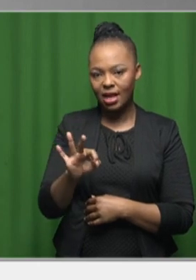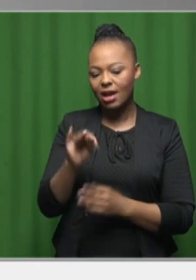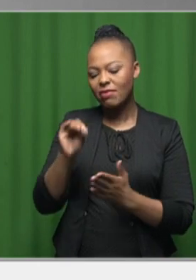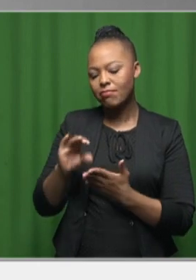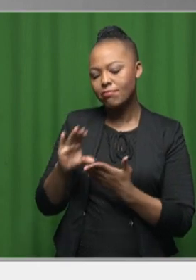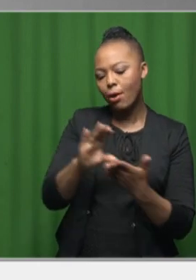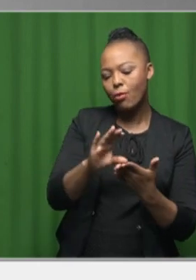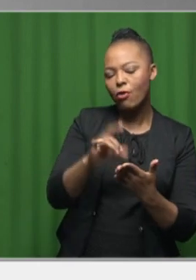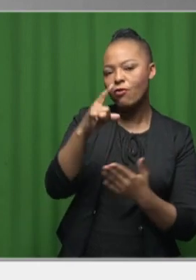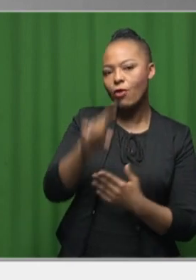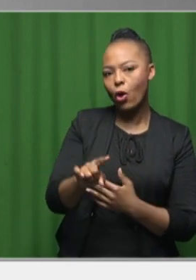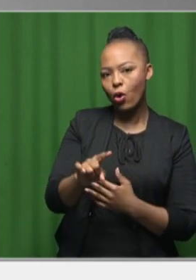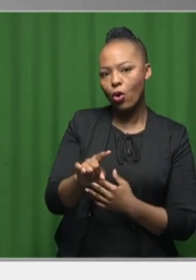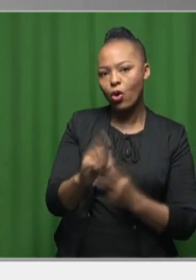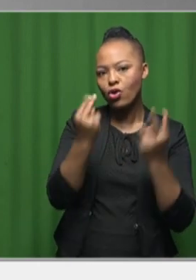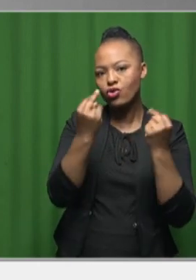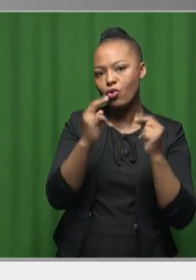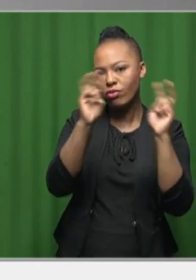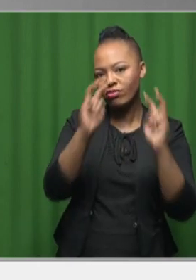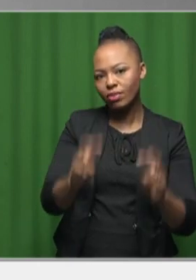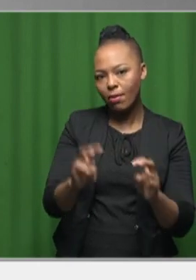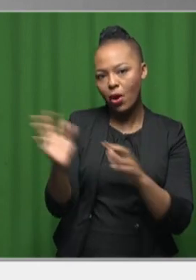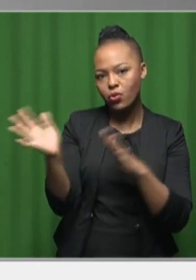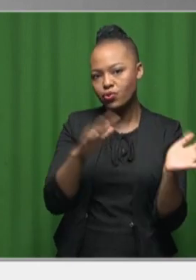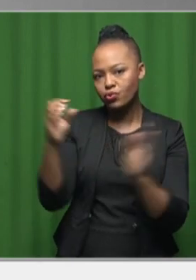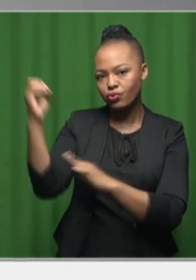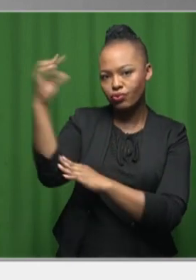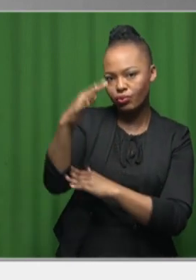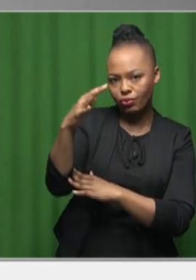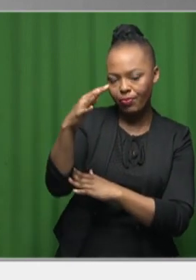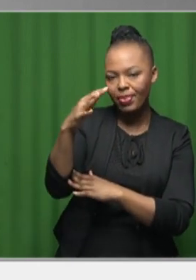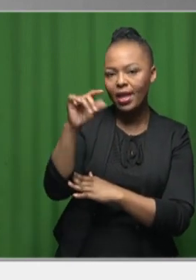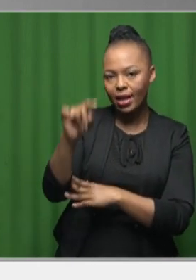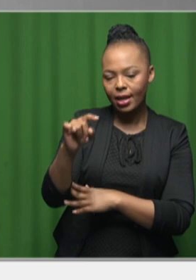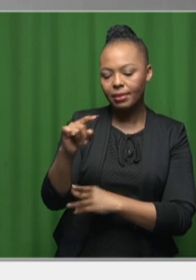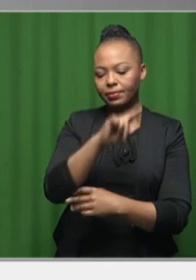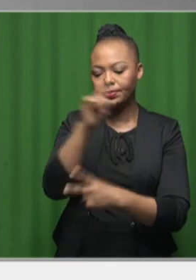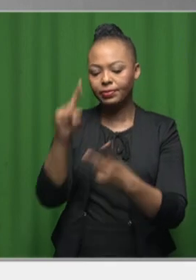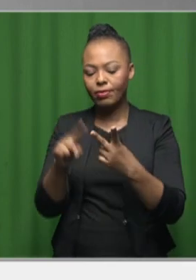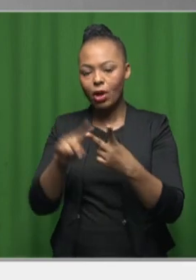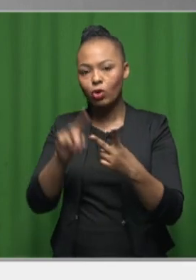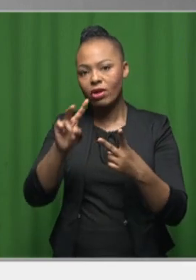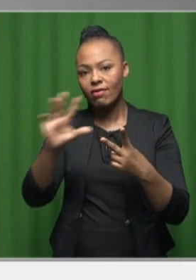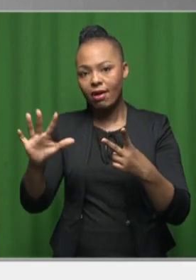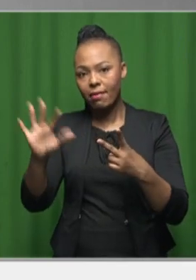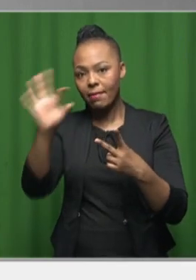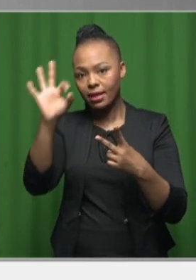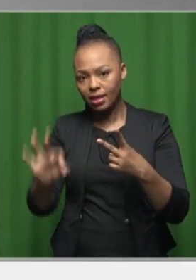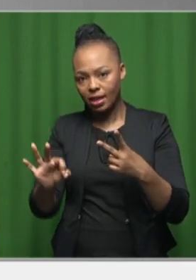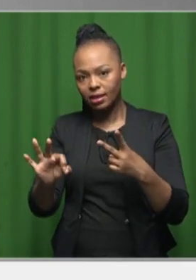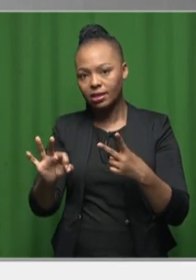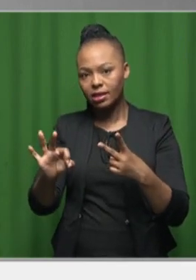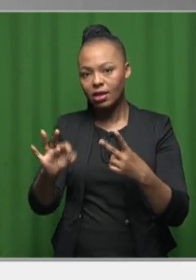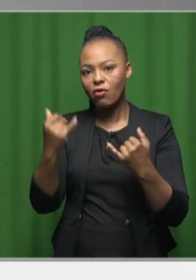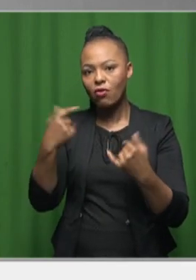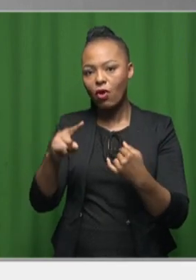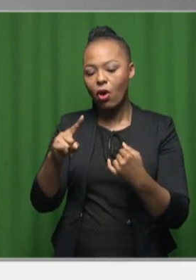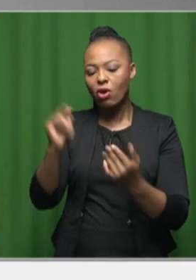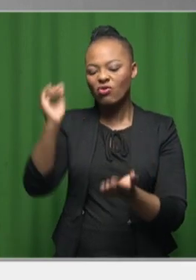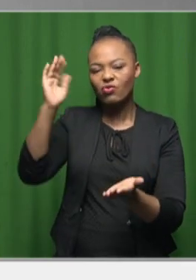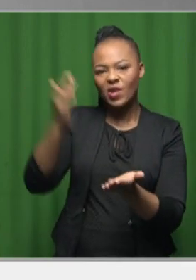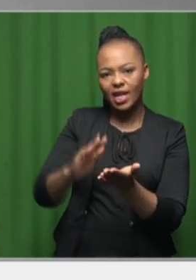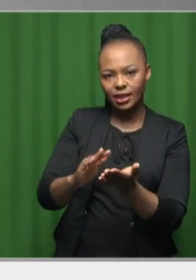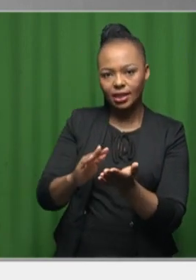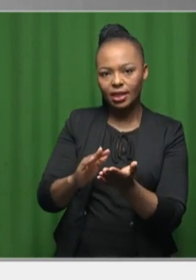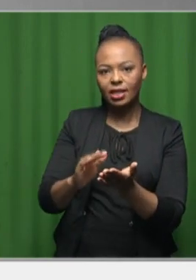There's also a 25% reduction in terms of the pressure that we are having, where you have got solar